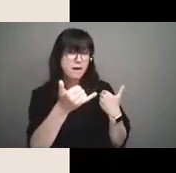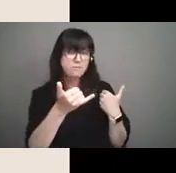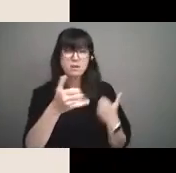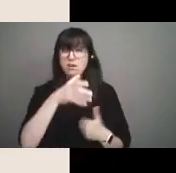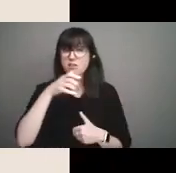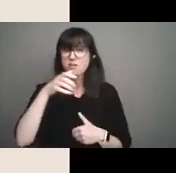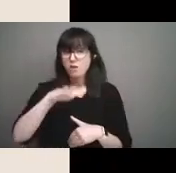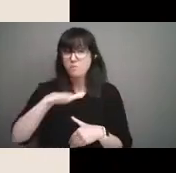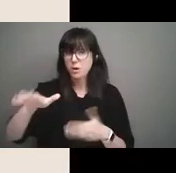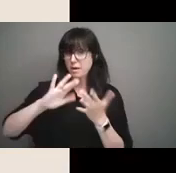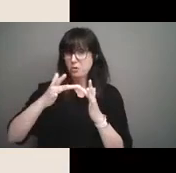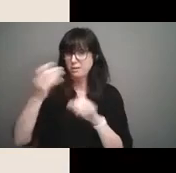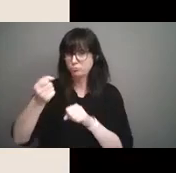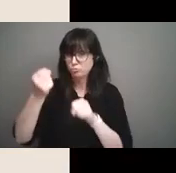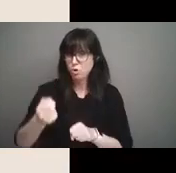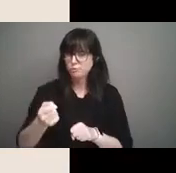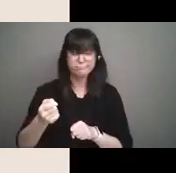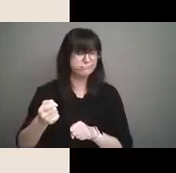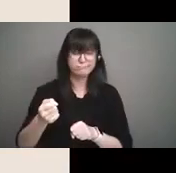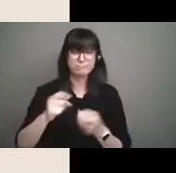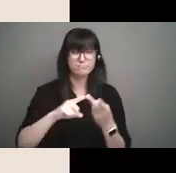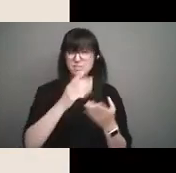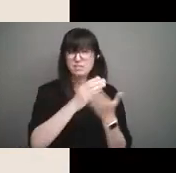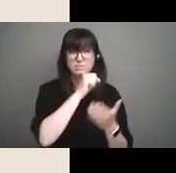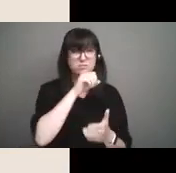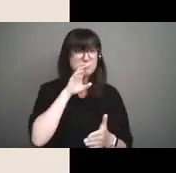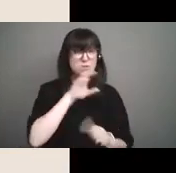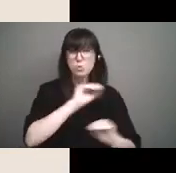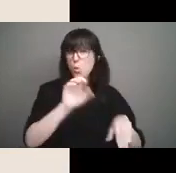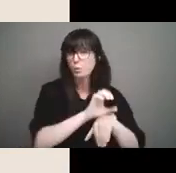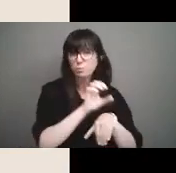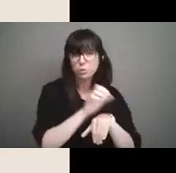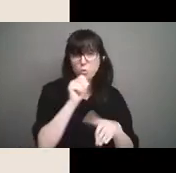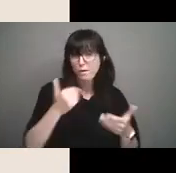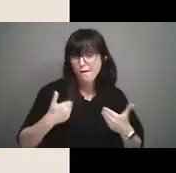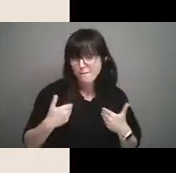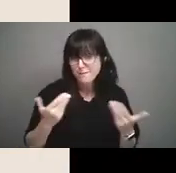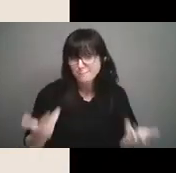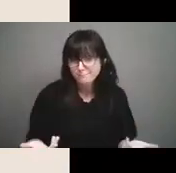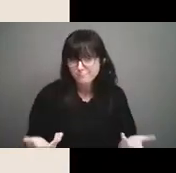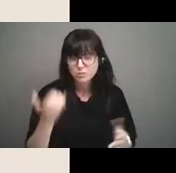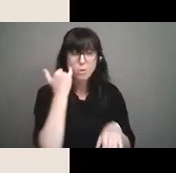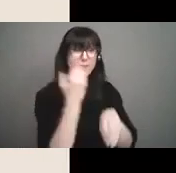communities is not available. Older adults may not even have a computer, so a lot of you know, the Zoom type of things weren't going to be